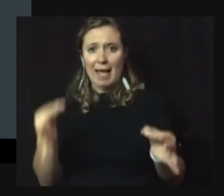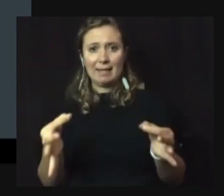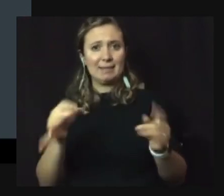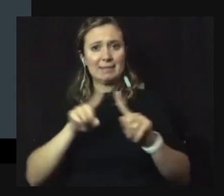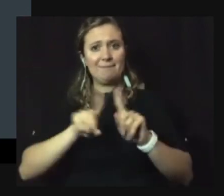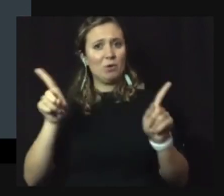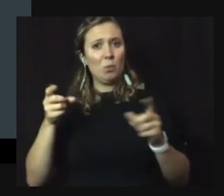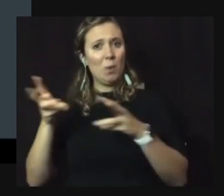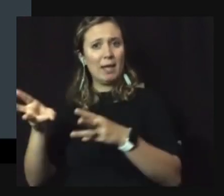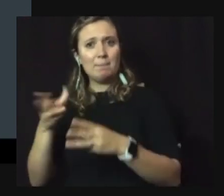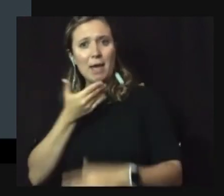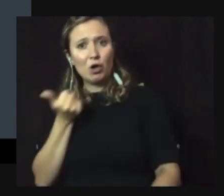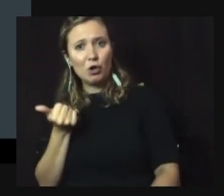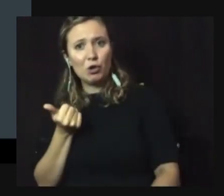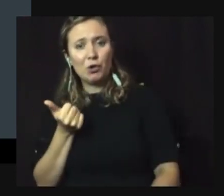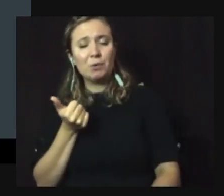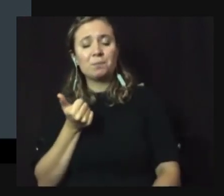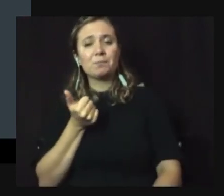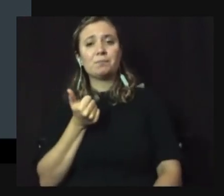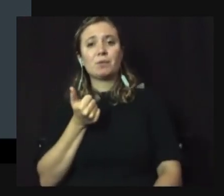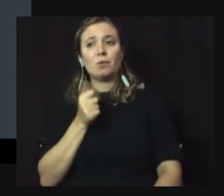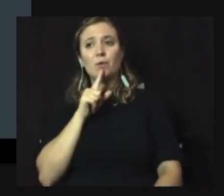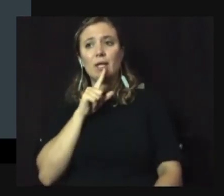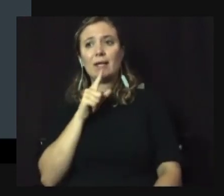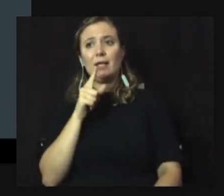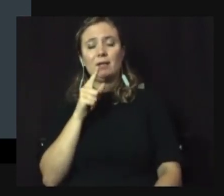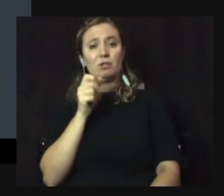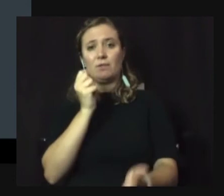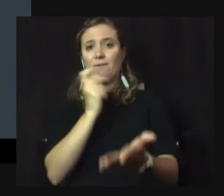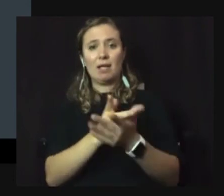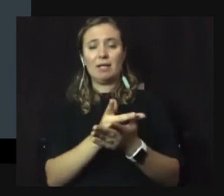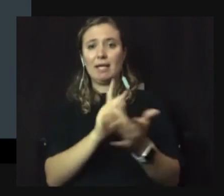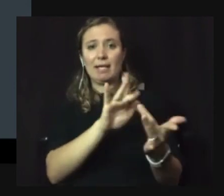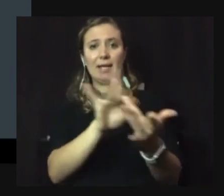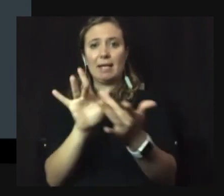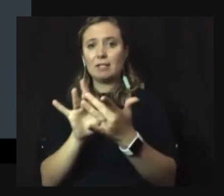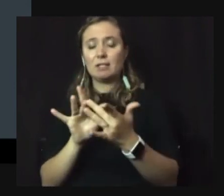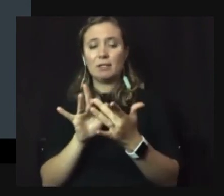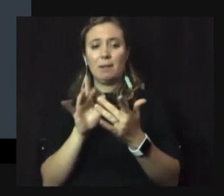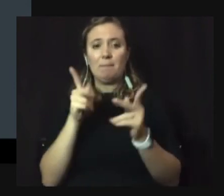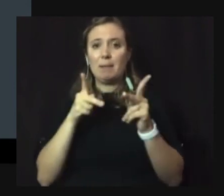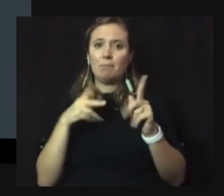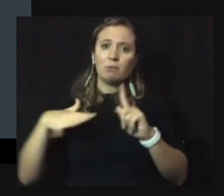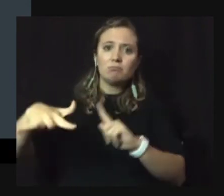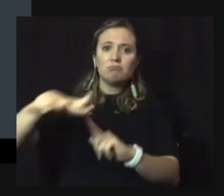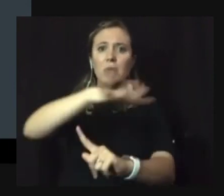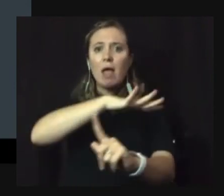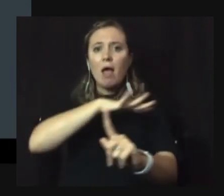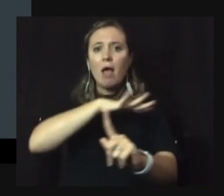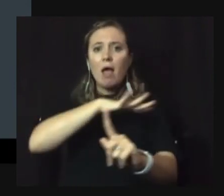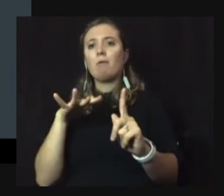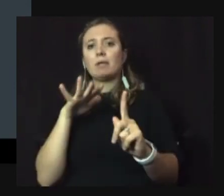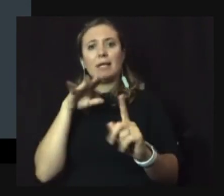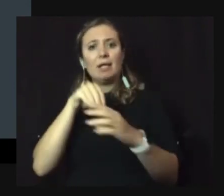your connections. So the connections that you have to the people around you, the people in your life.